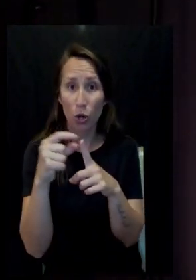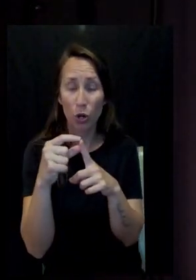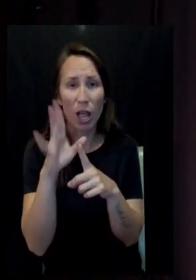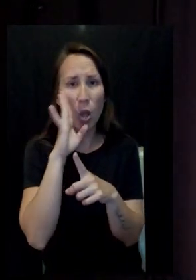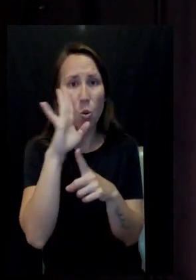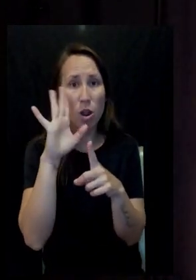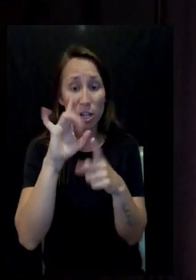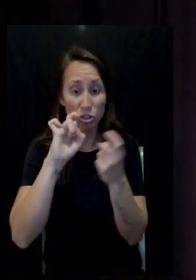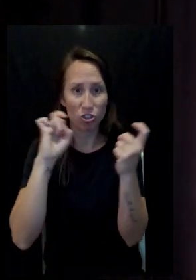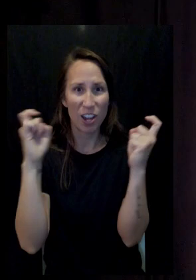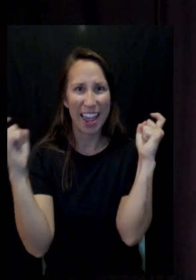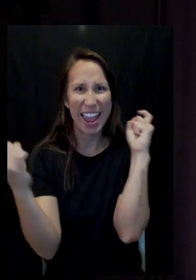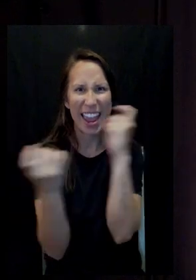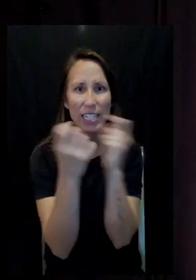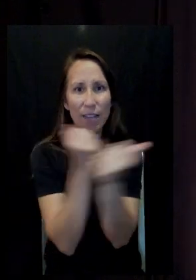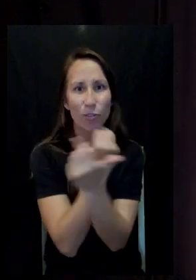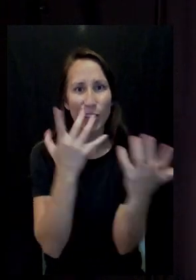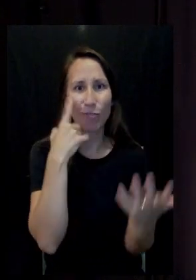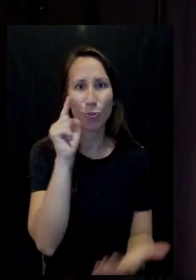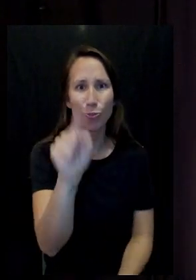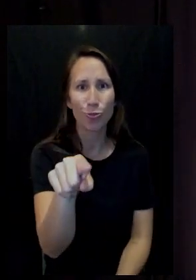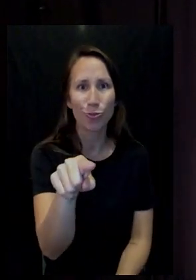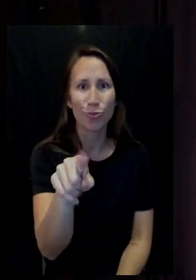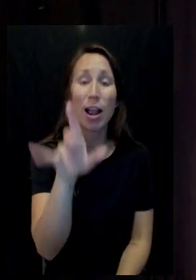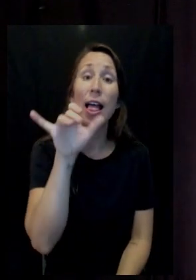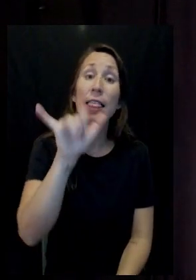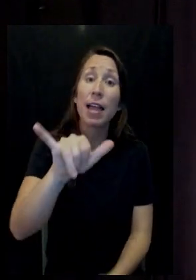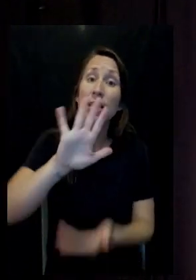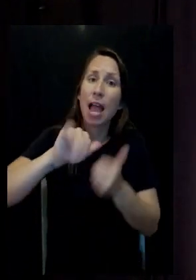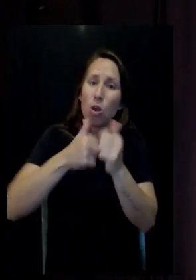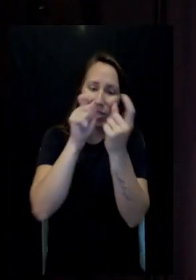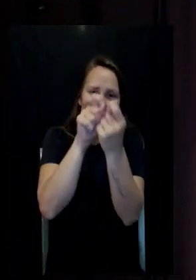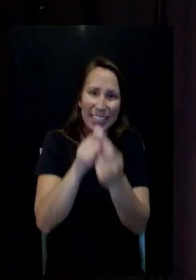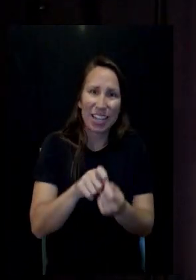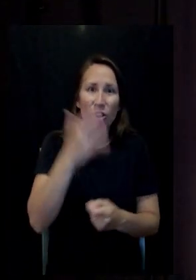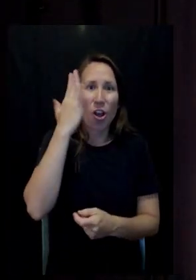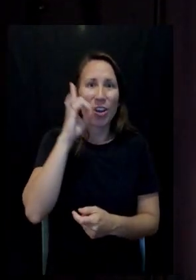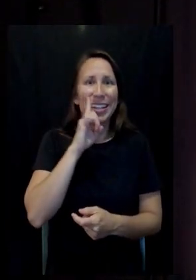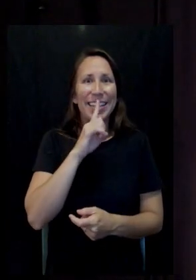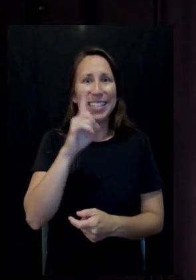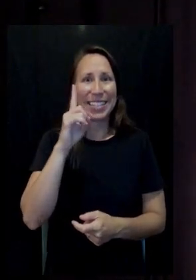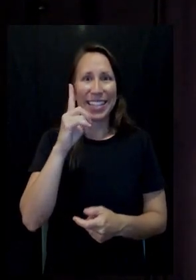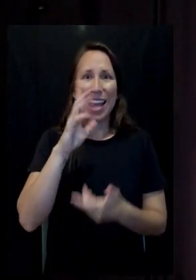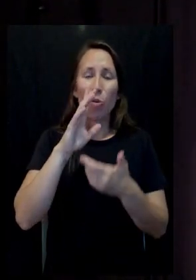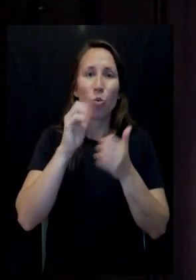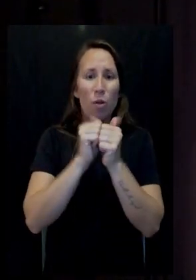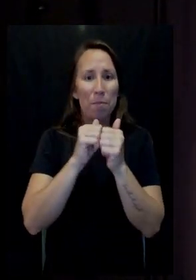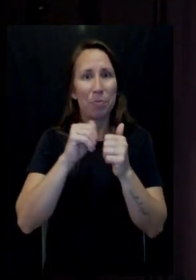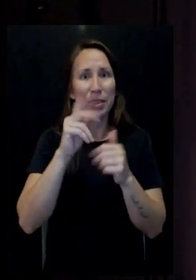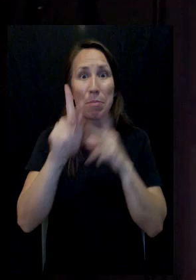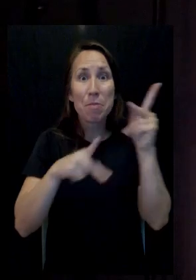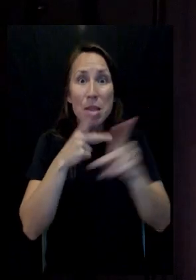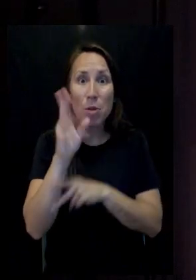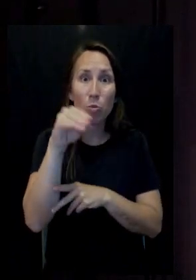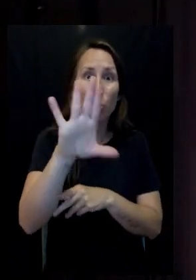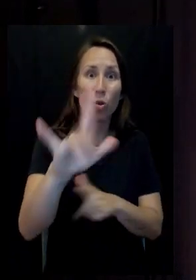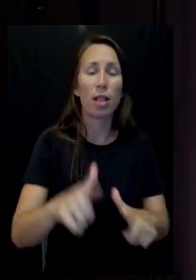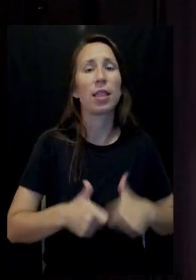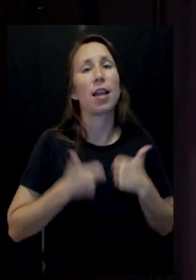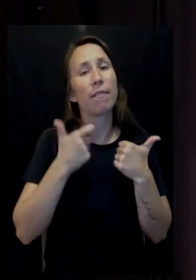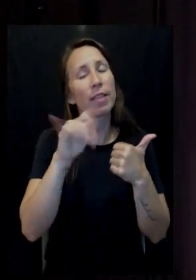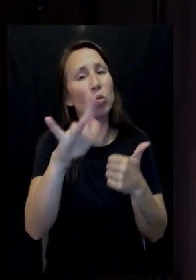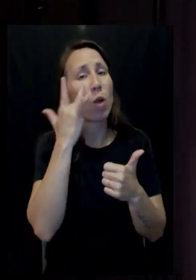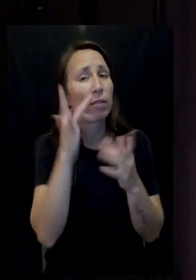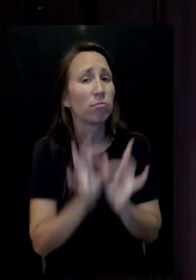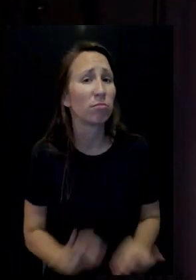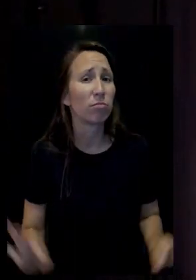one word that will change everything for you. That's how detailed God is with the people in your life. That's why it's so important